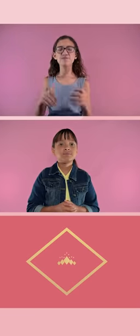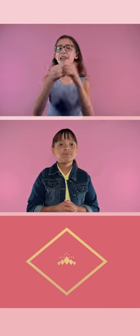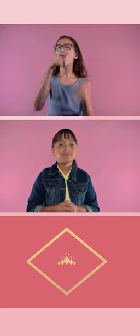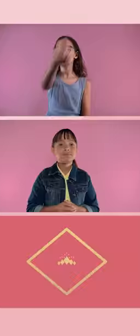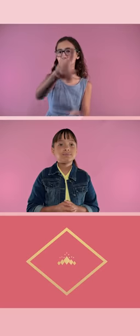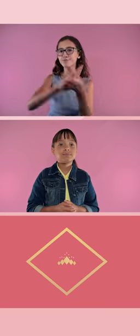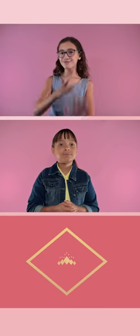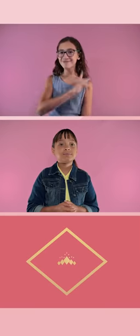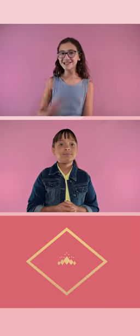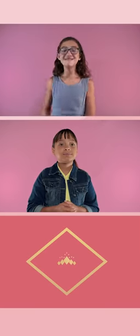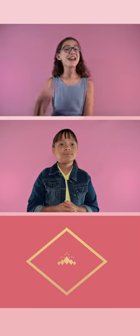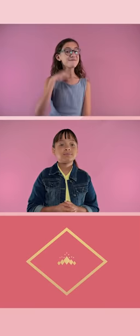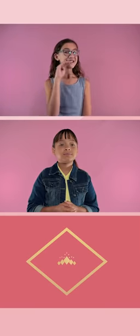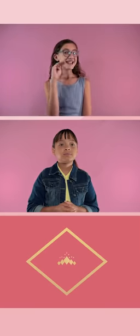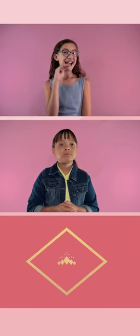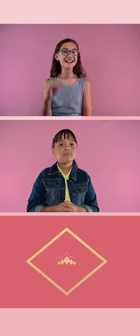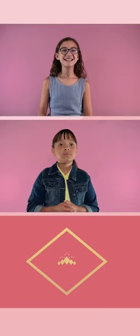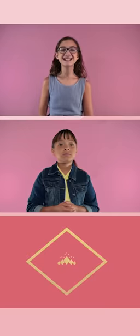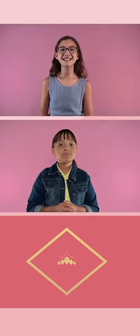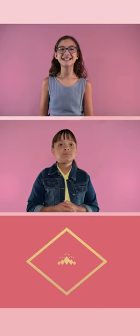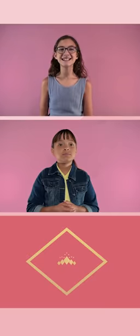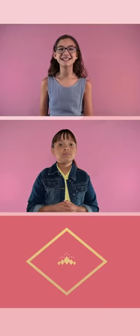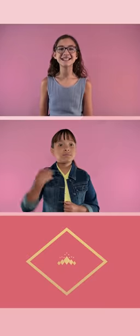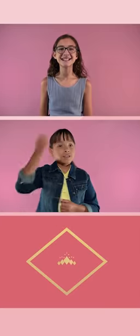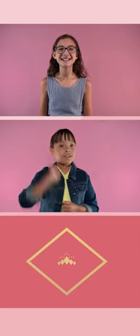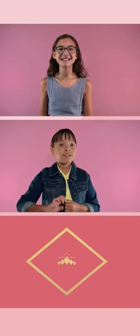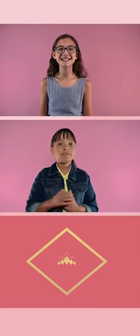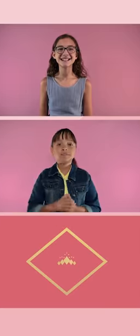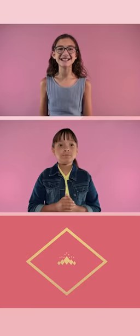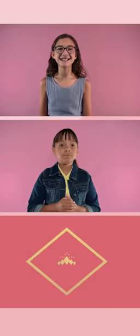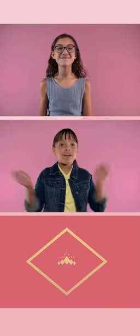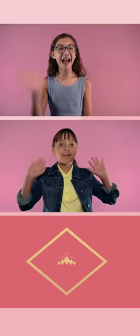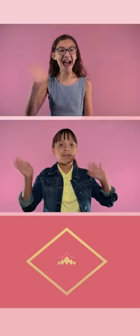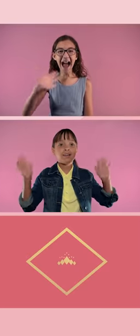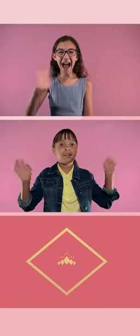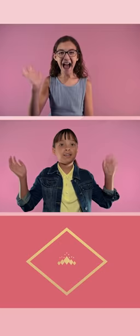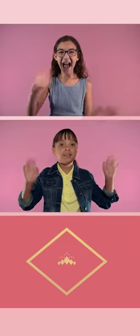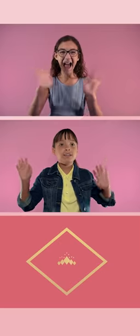and Kindness Club. How do you, Princess? I'm Malia. And I'm Elena.